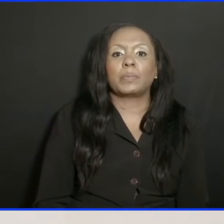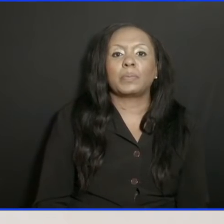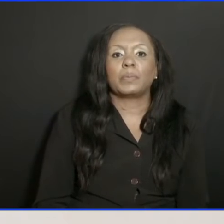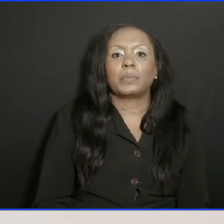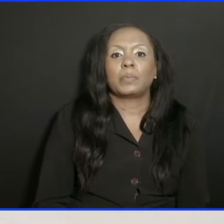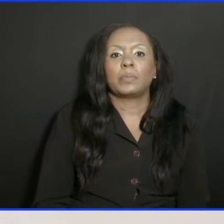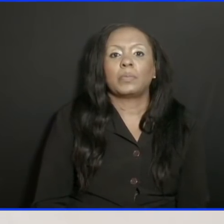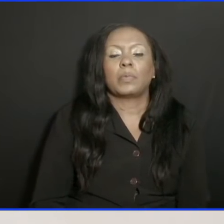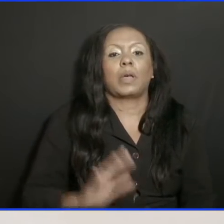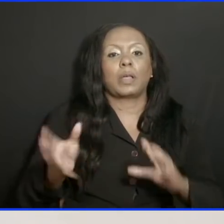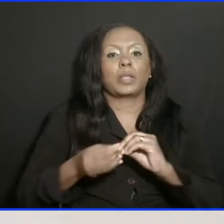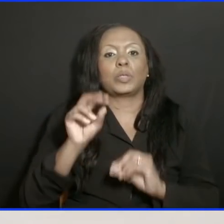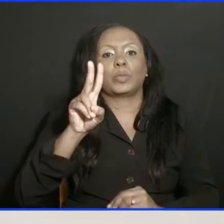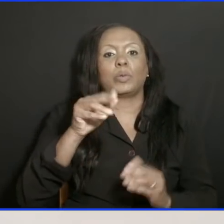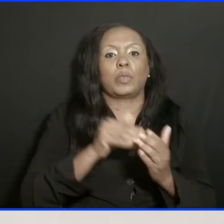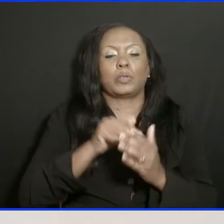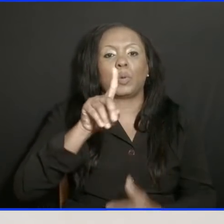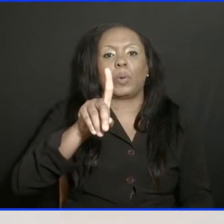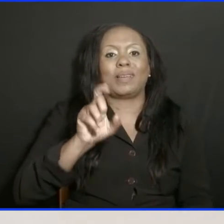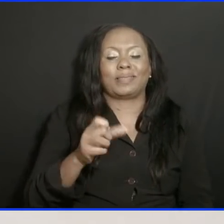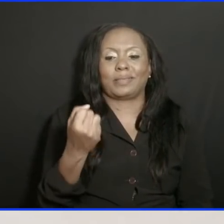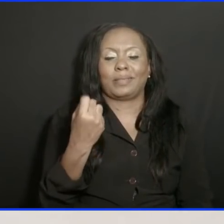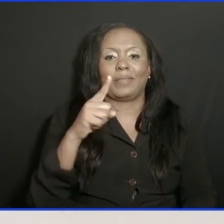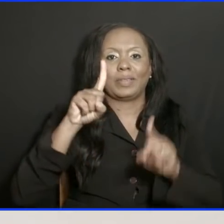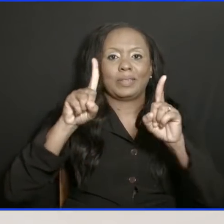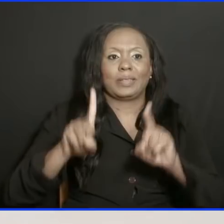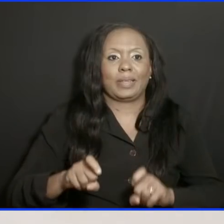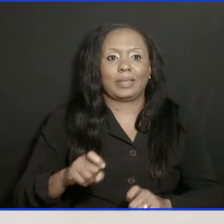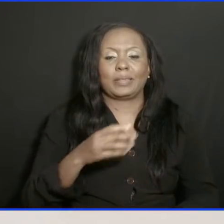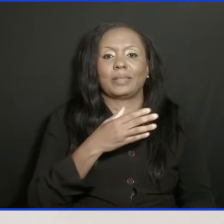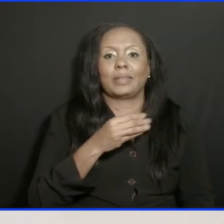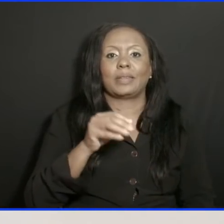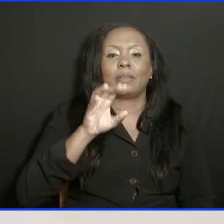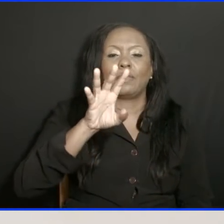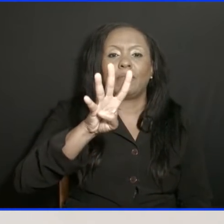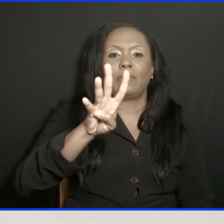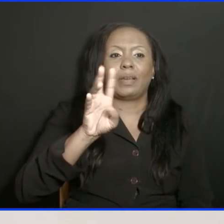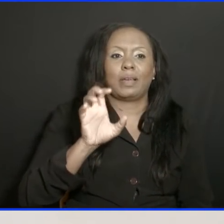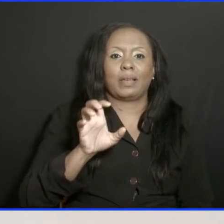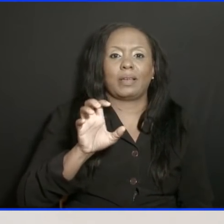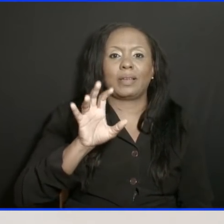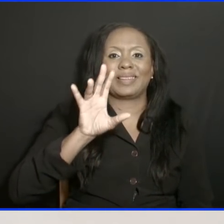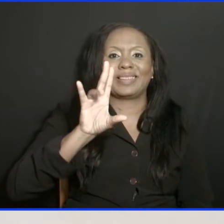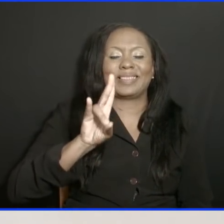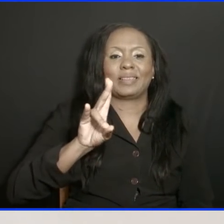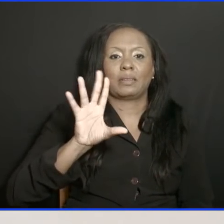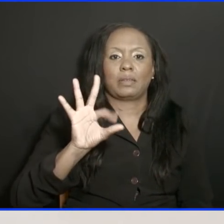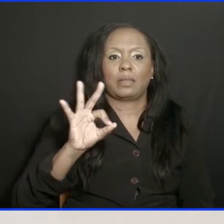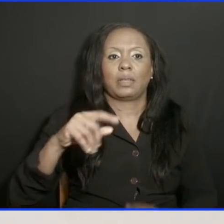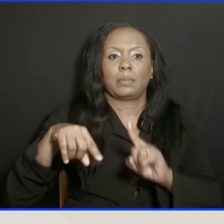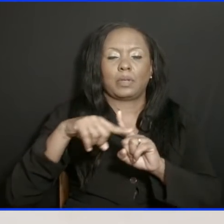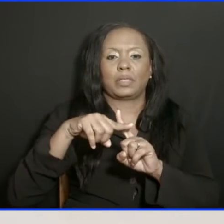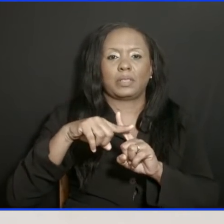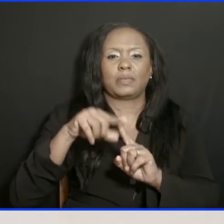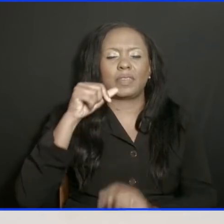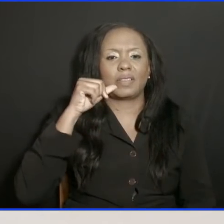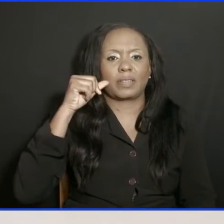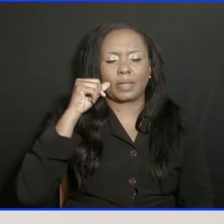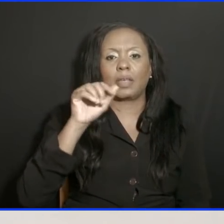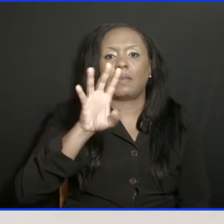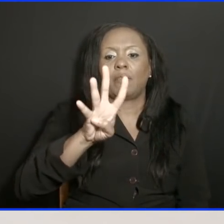conduct 2,111 tests, and there have been 479 positive